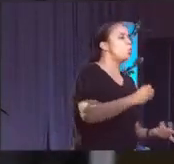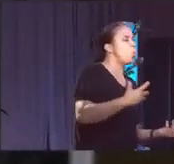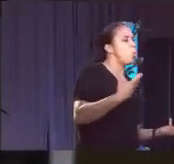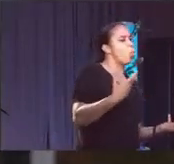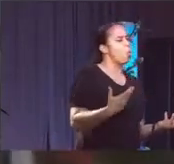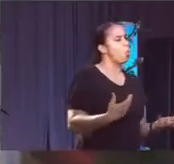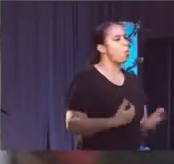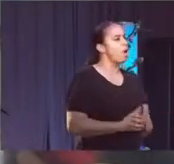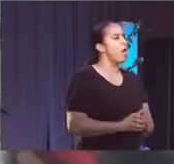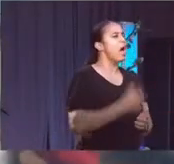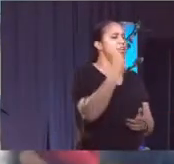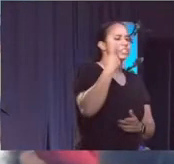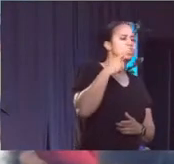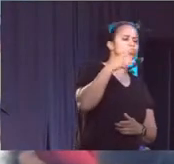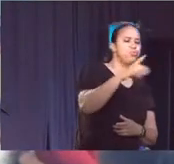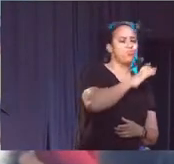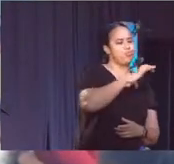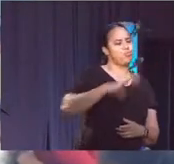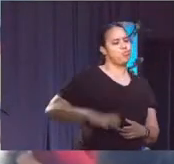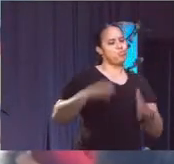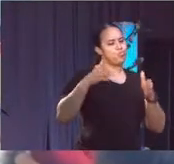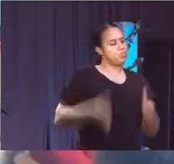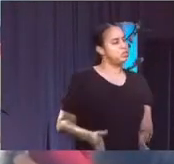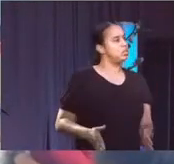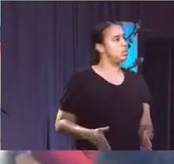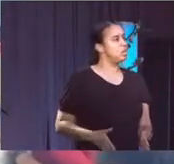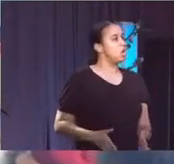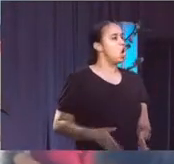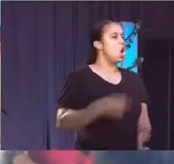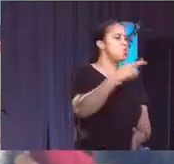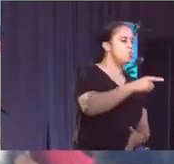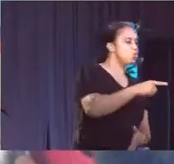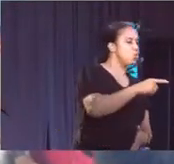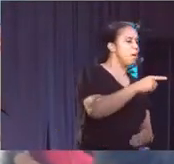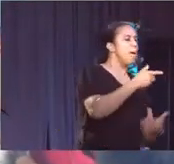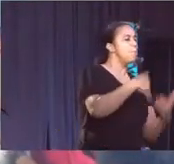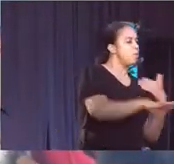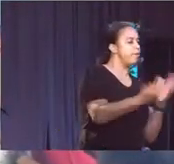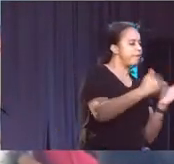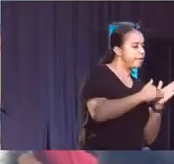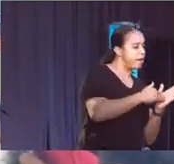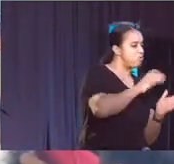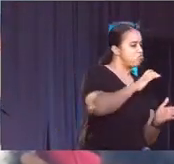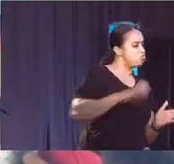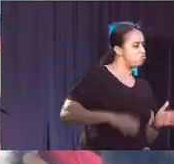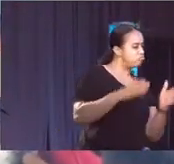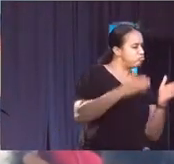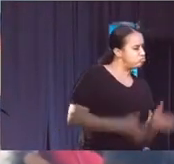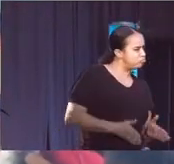So I understand you're a Christian. Now, what kind of, are you one of them born again Christians?